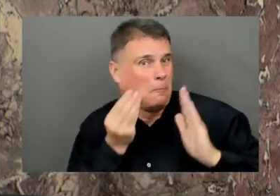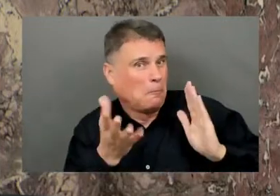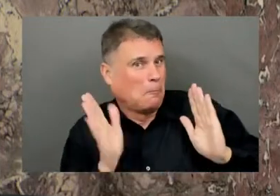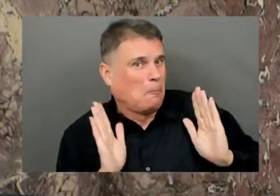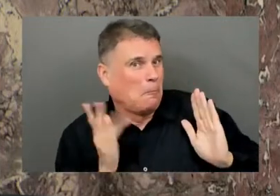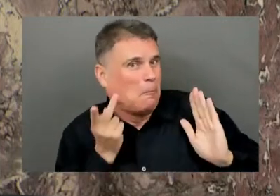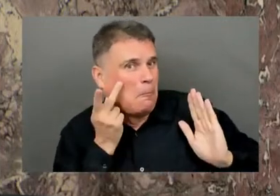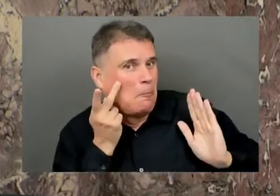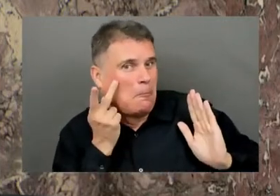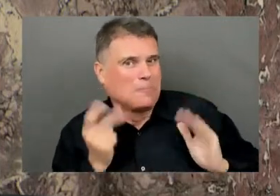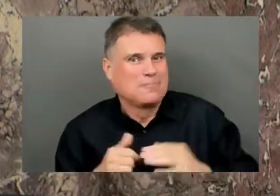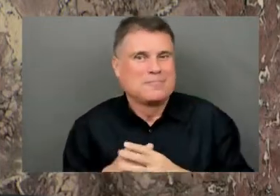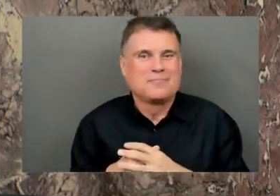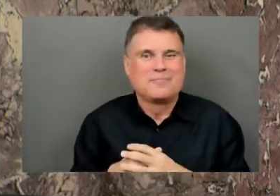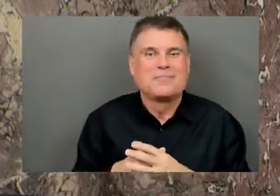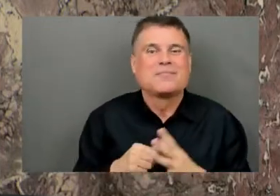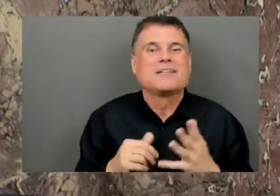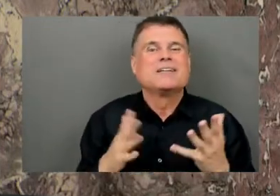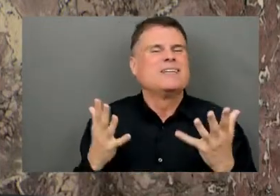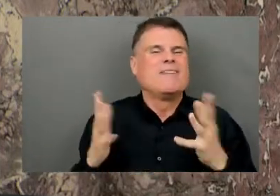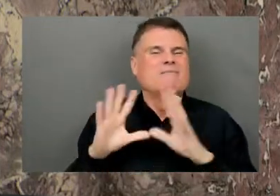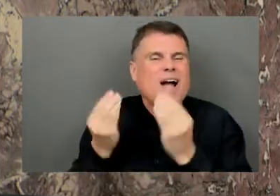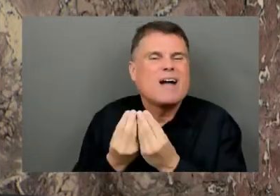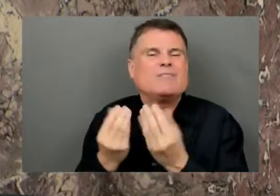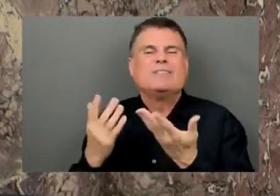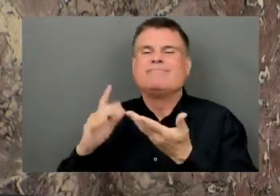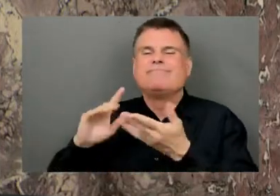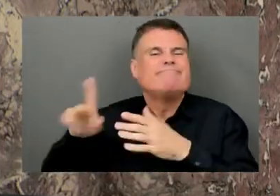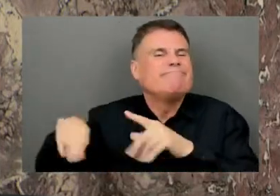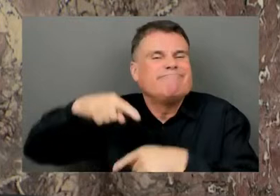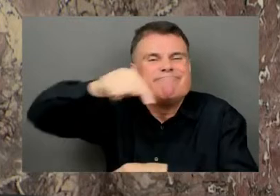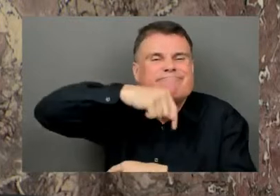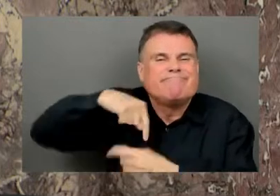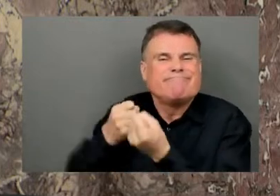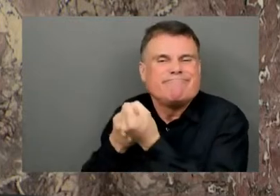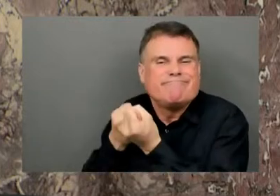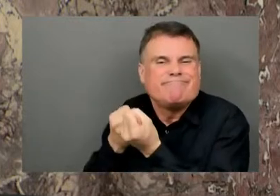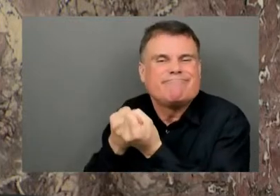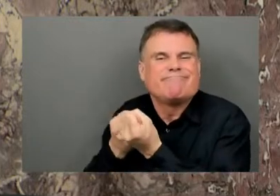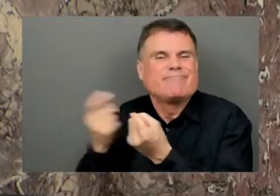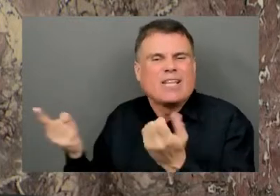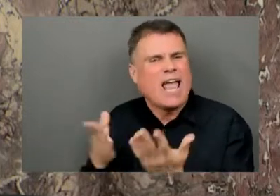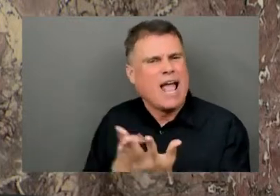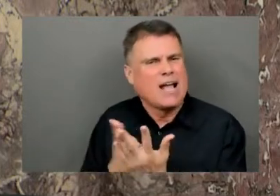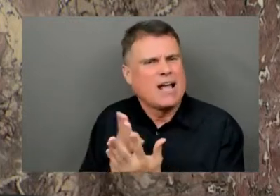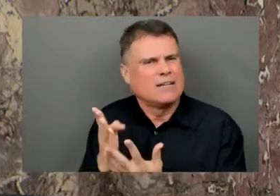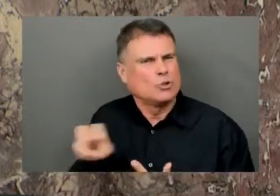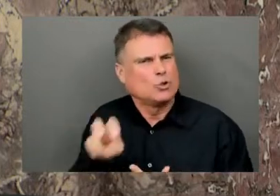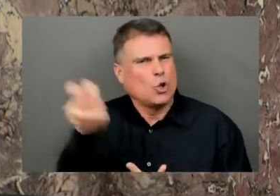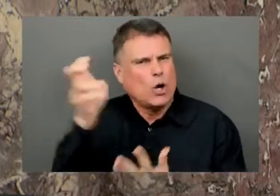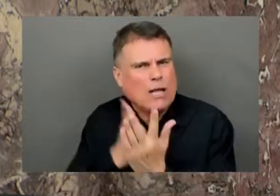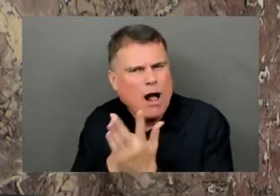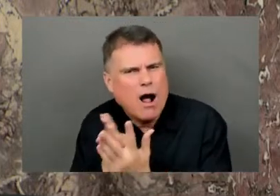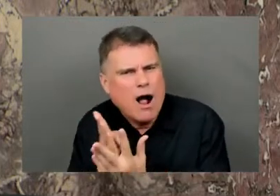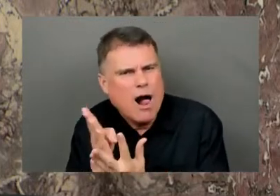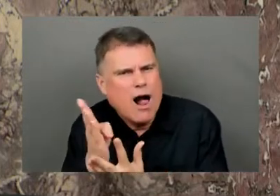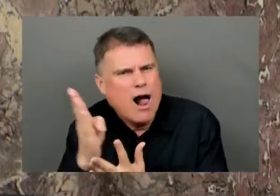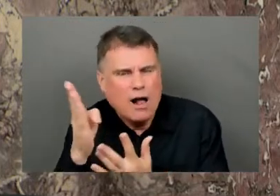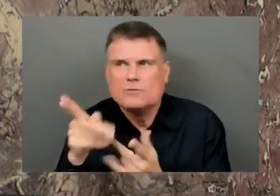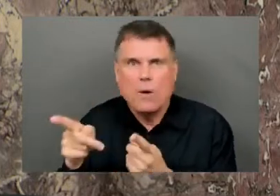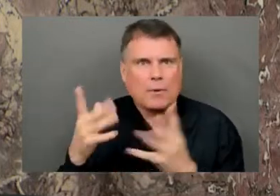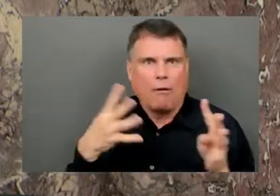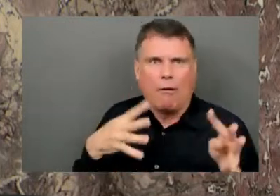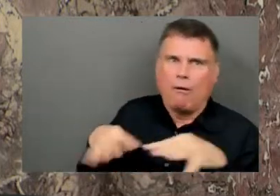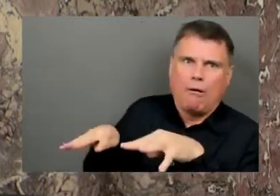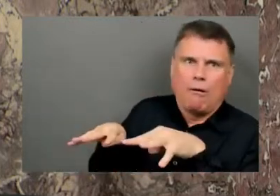this young man is creating a new path, and I think he's being a great role model for the younger generation. And